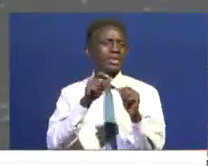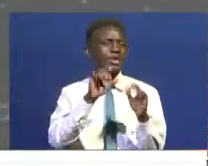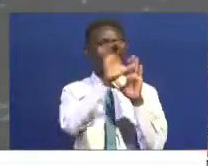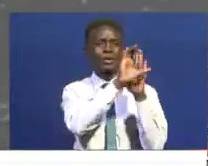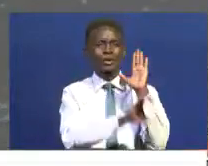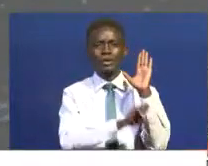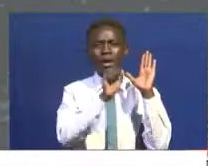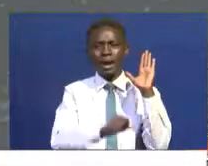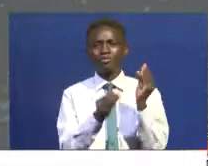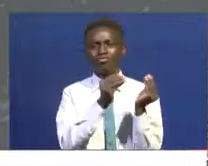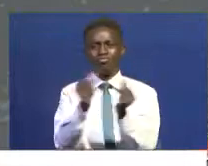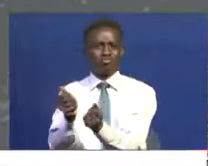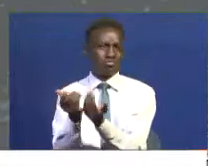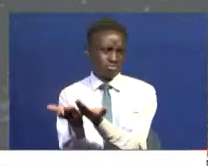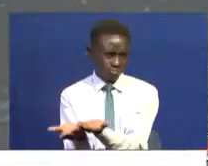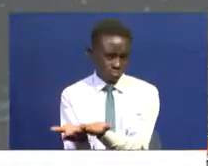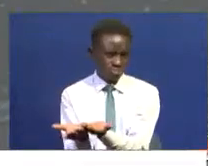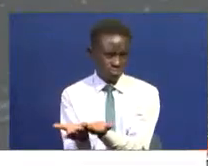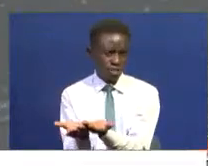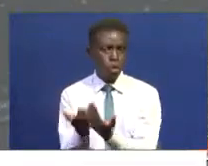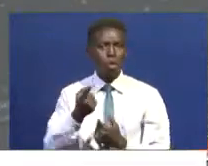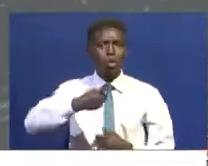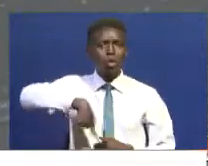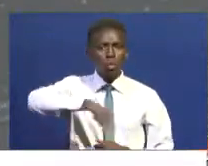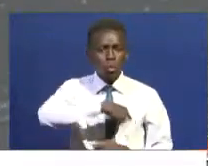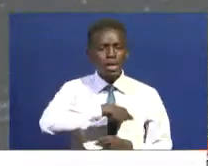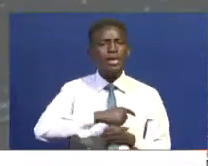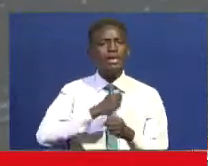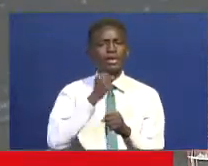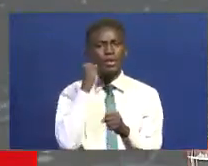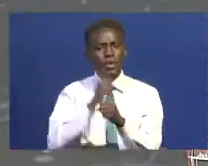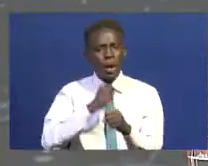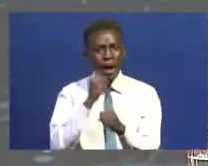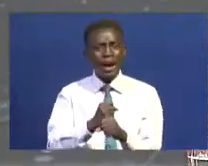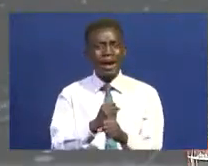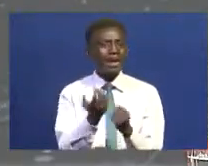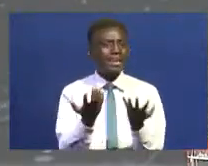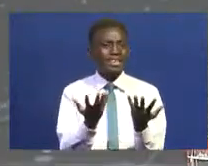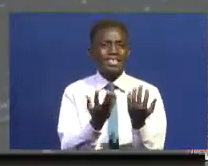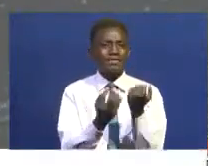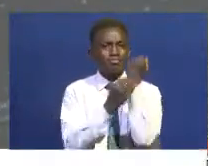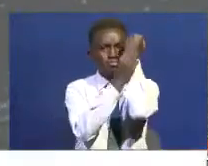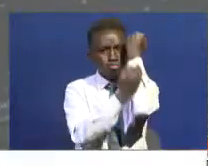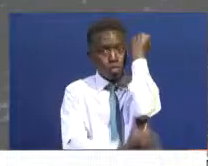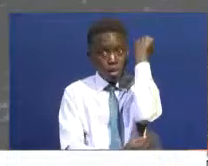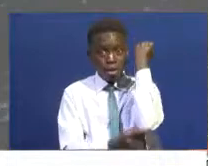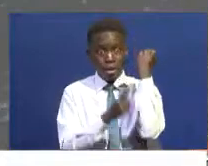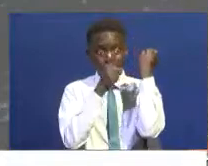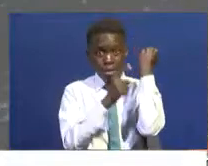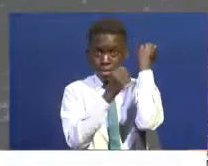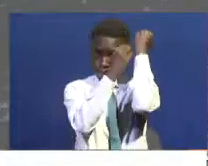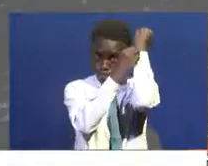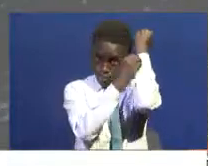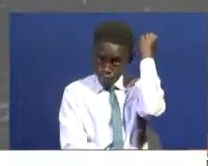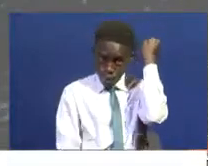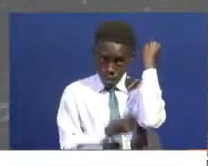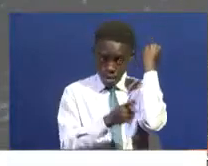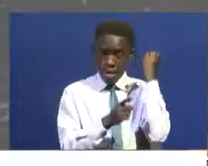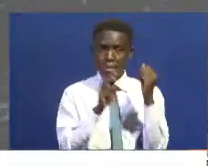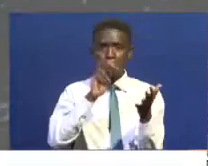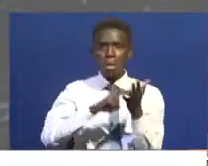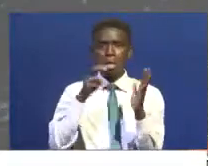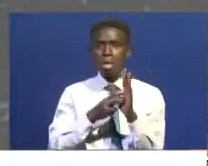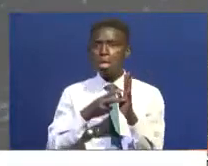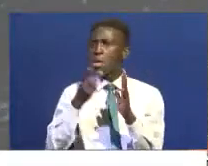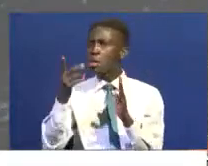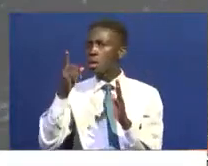because we operate in impunity. And so once you operate in impunity, the critical issues will bypass you because you want to